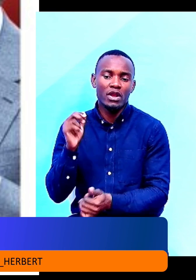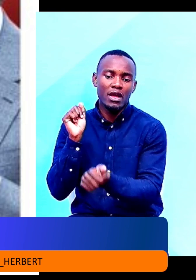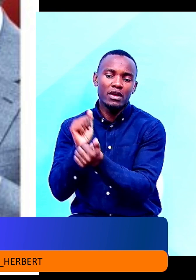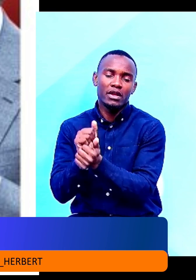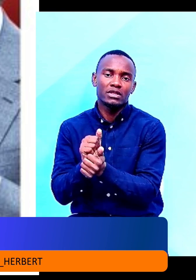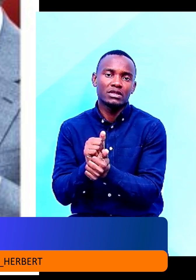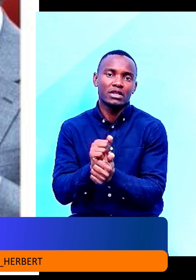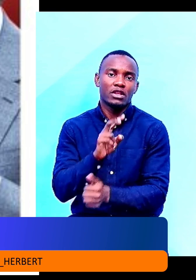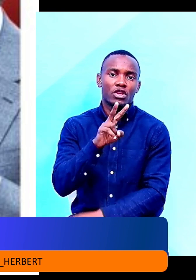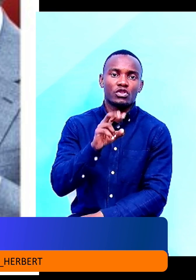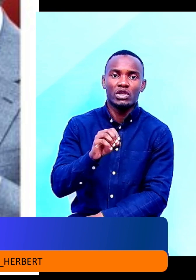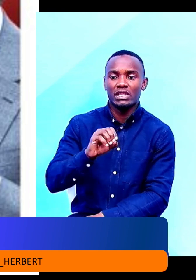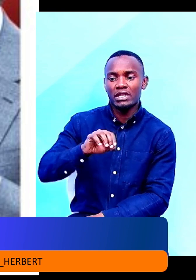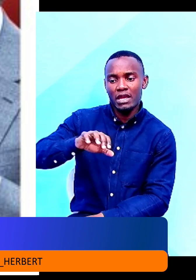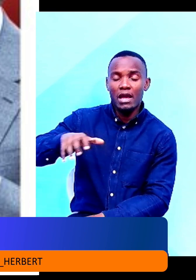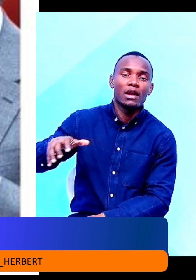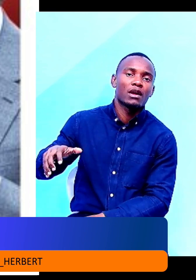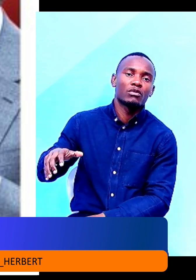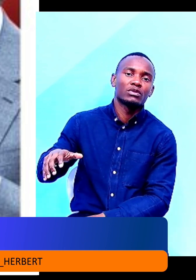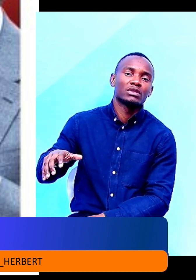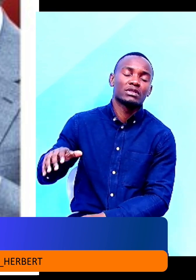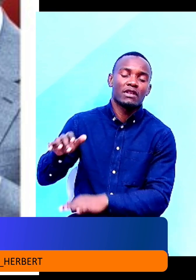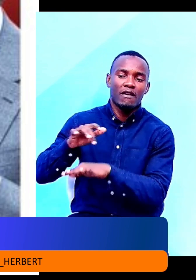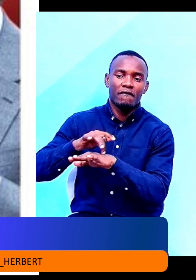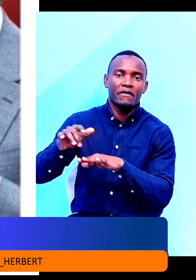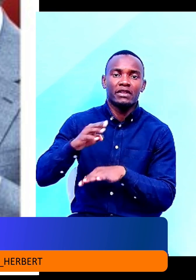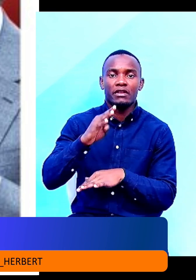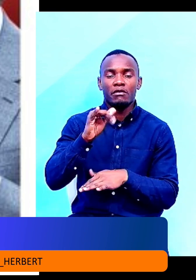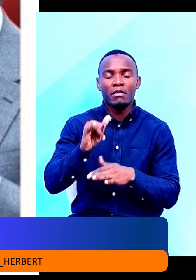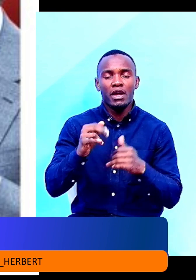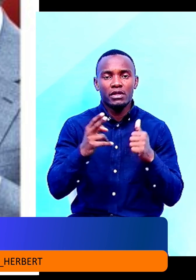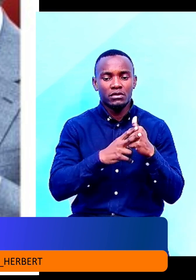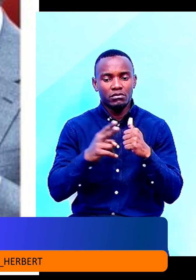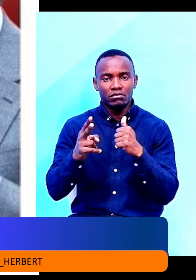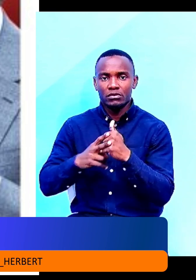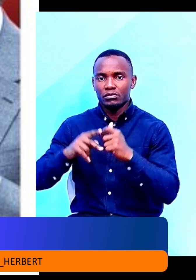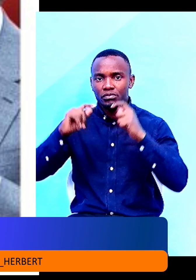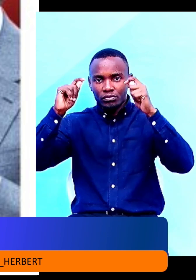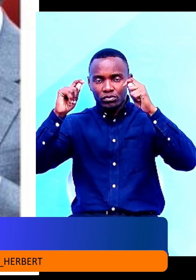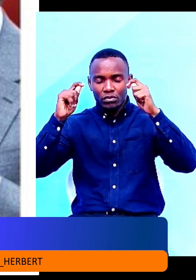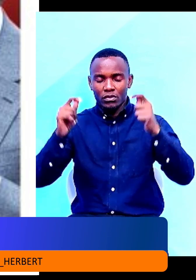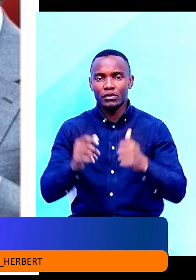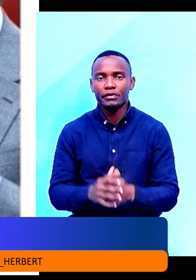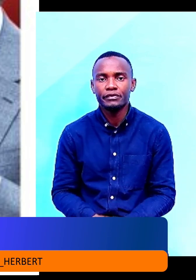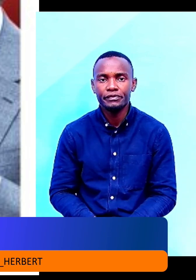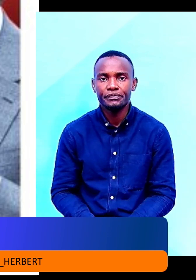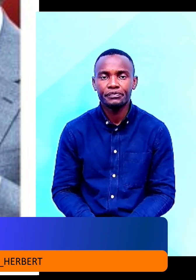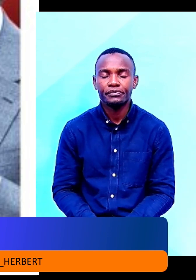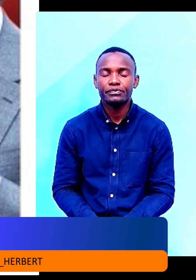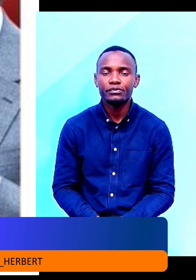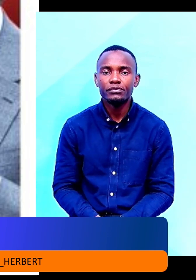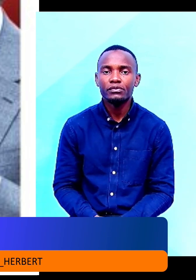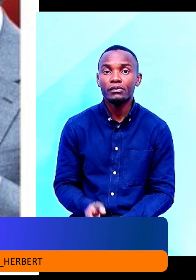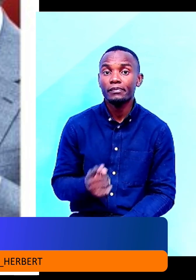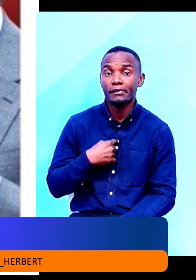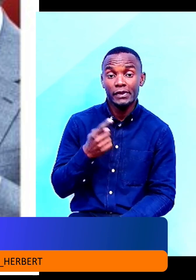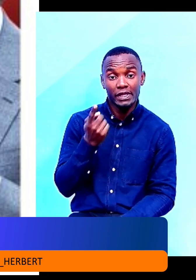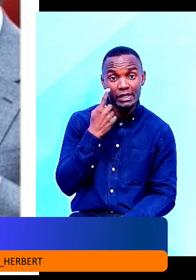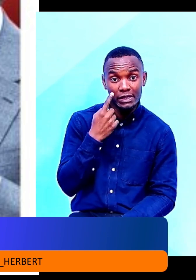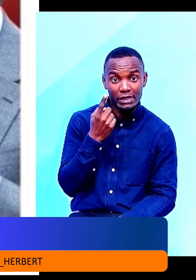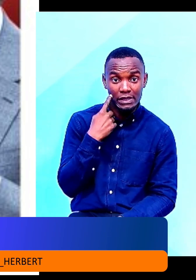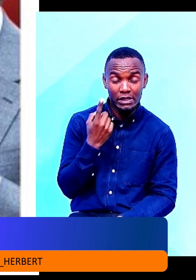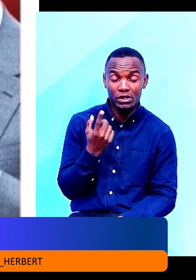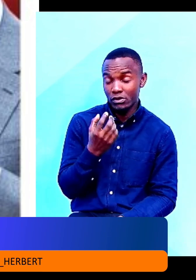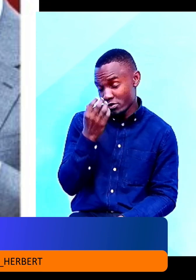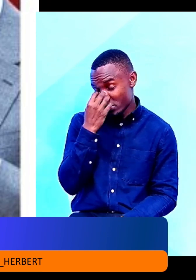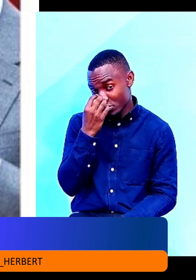affected by 7/7 protests. That is Sabasaba. I saw Ruto wailing uncontrollably with